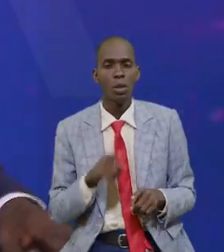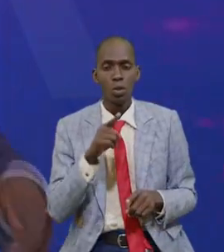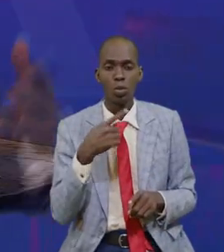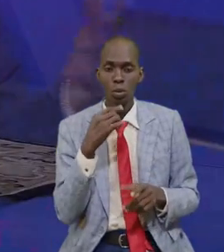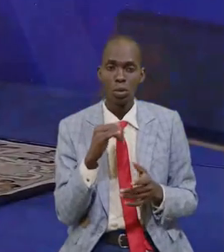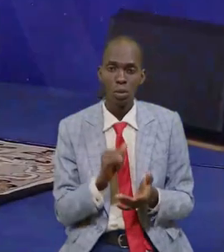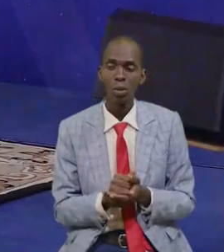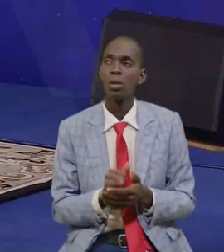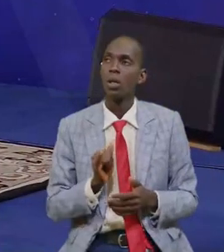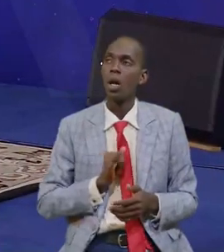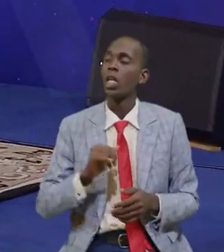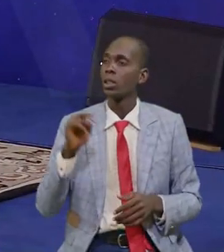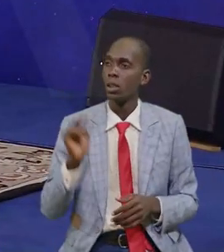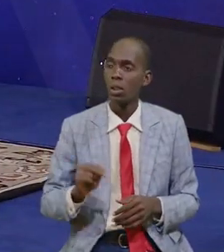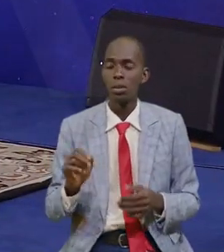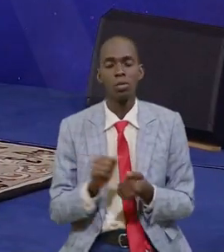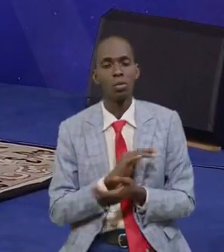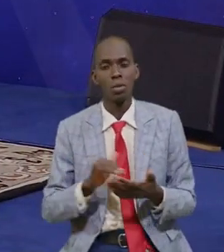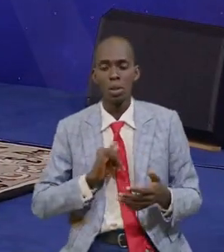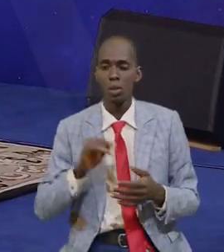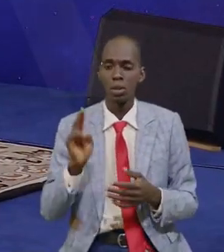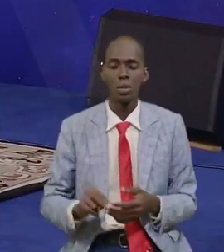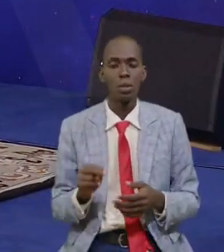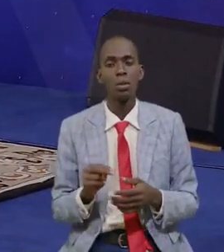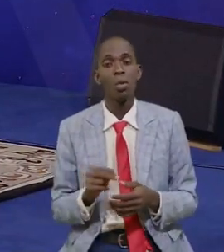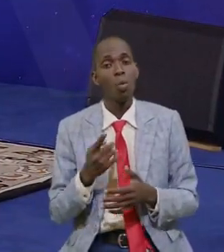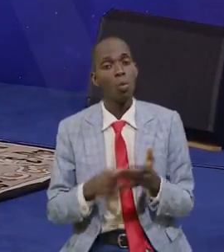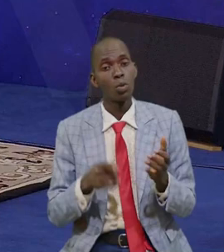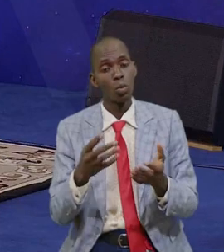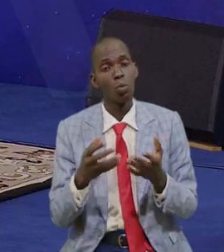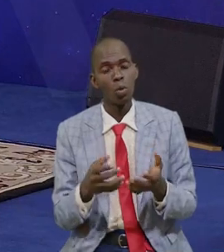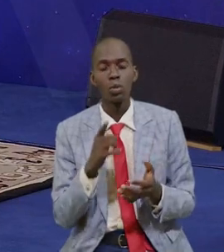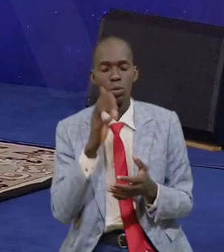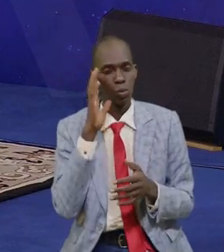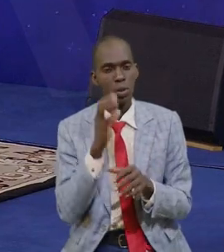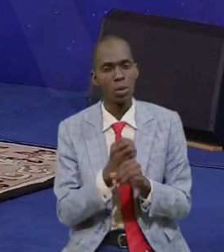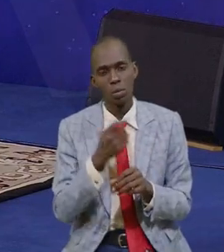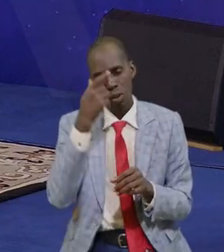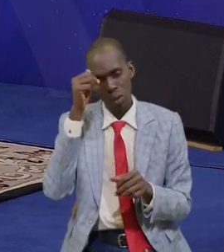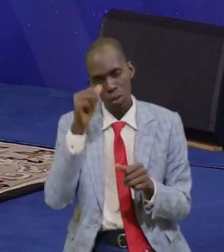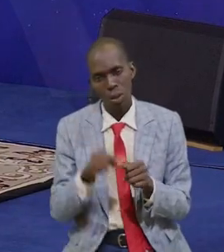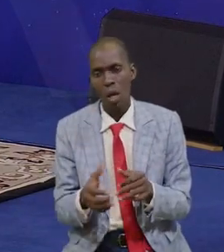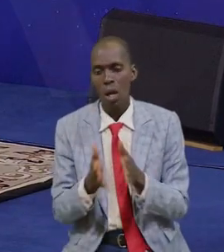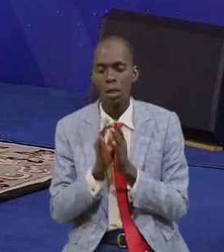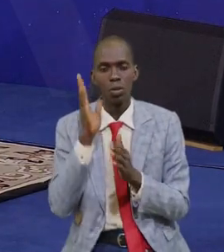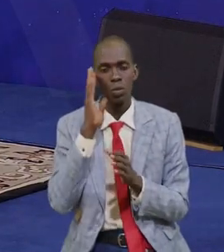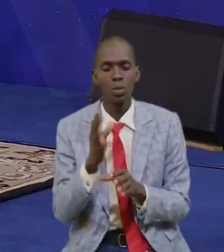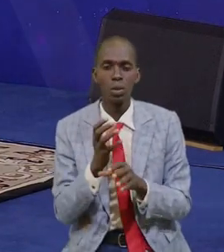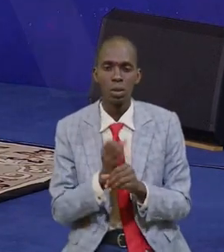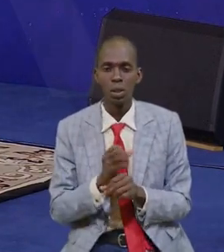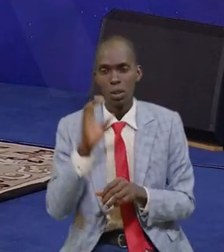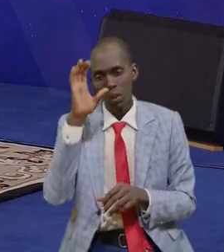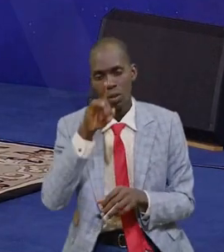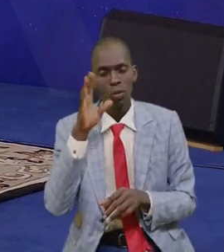All right, what you are looking for, you will get. Ask and thou shalt receive. Seek and ye shall find. Knock and it